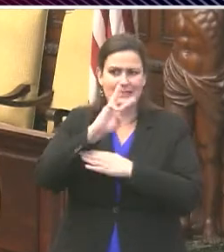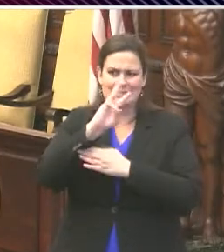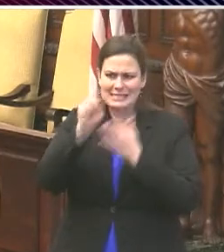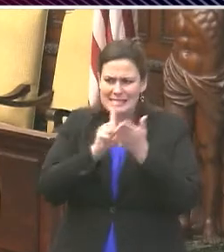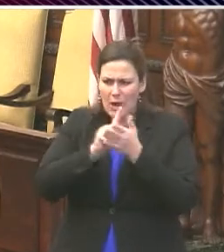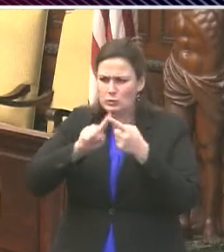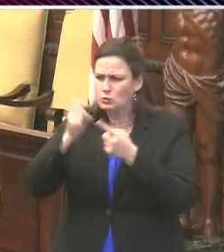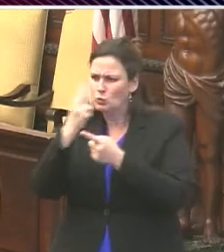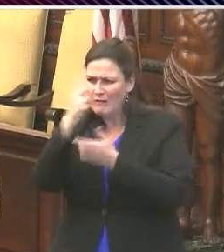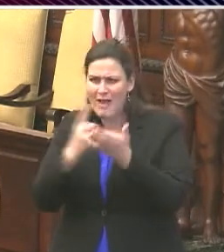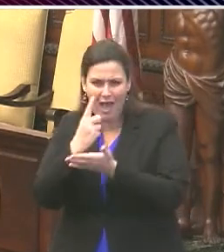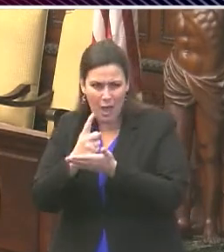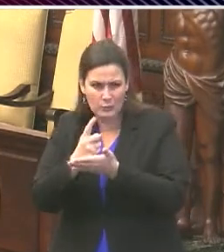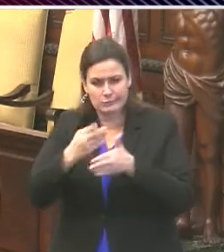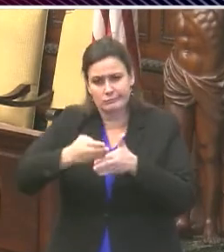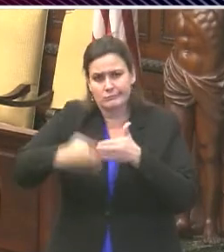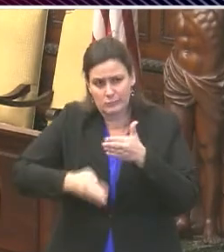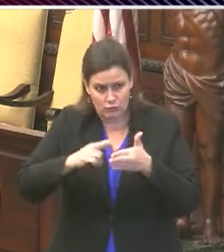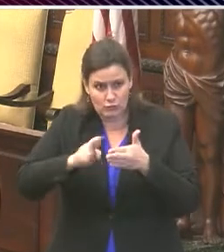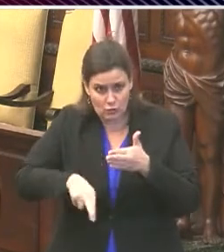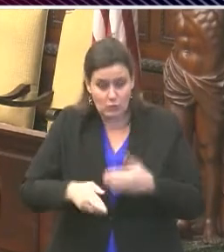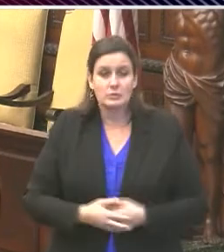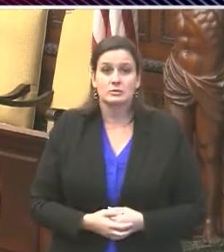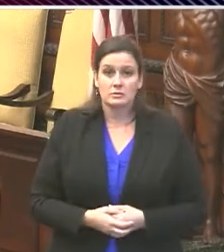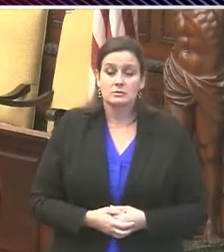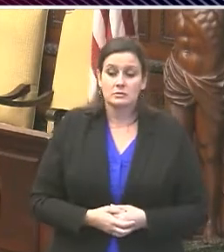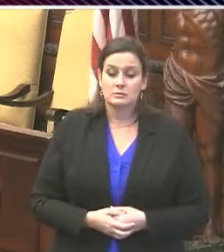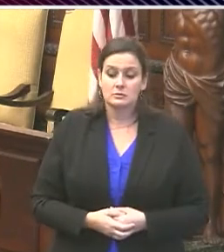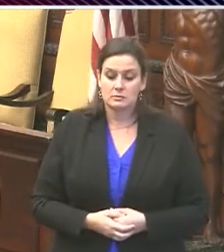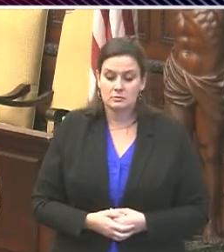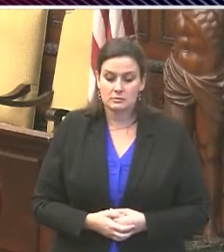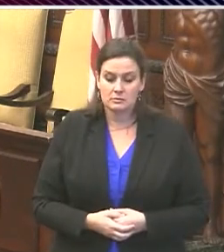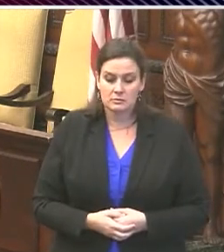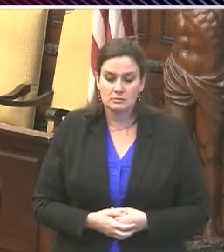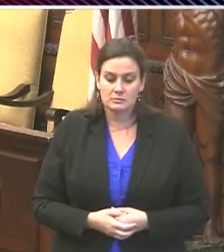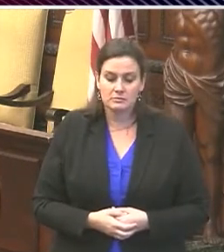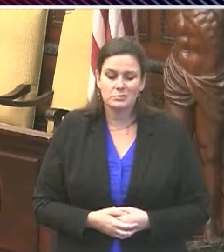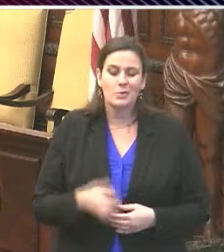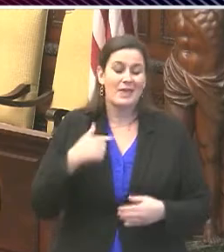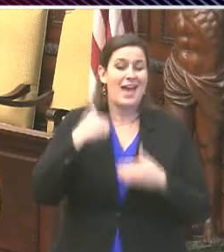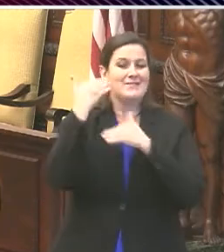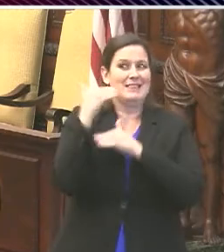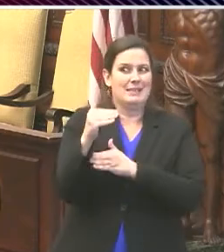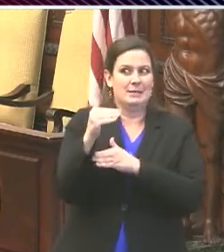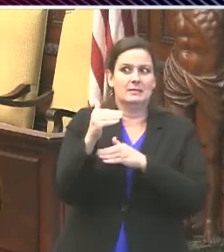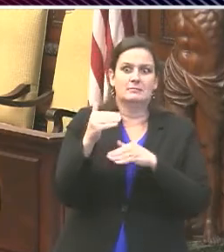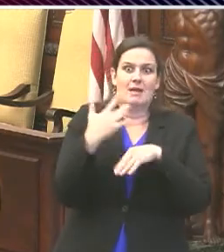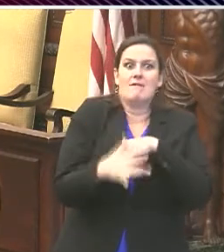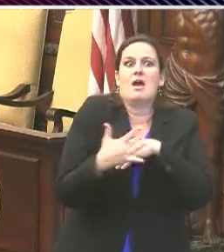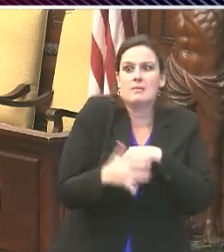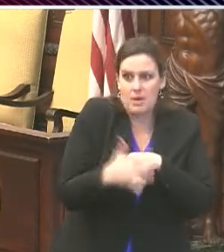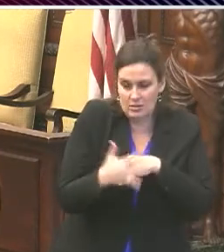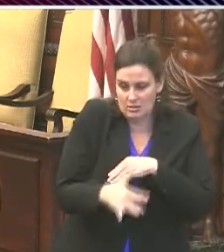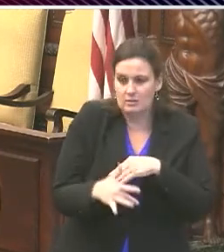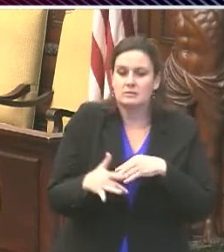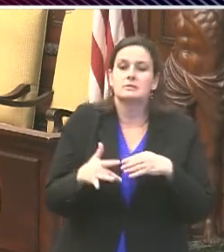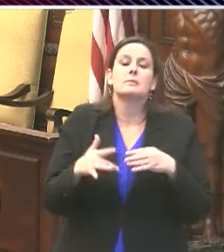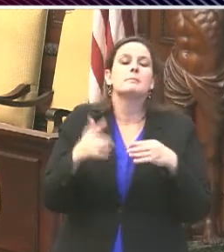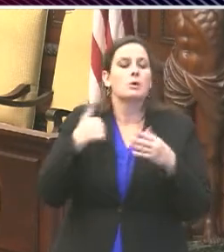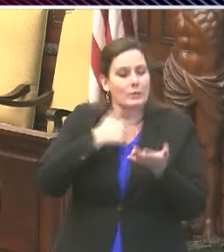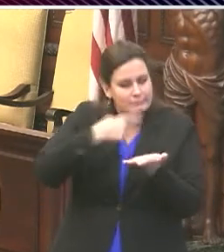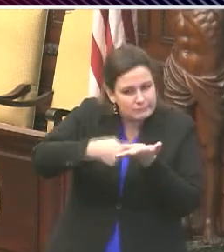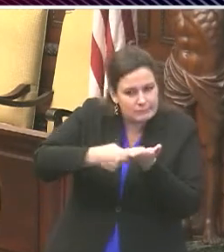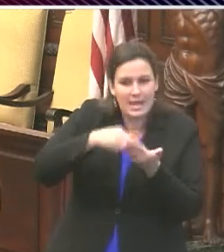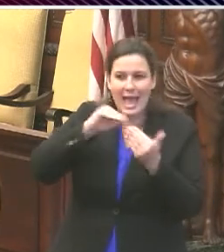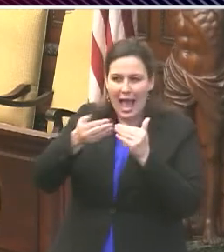hours. And they are doing that. They have a limited capacity. We are talking to them about how, if we might be able to tap into that capacity so we